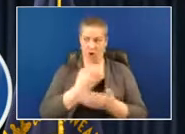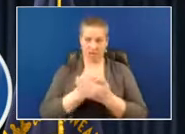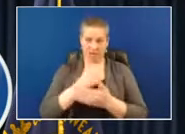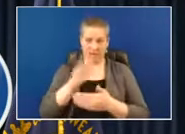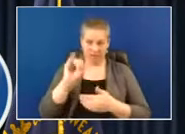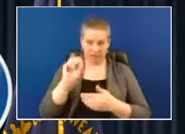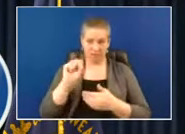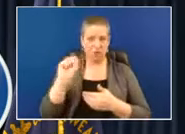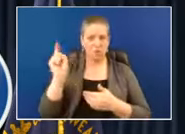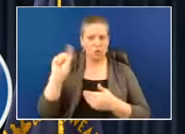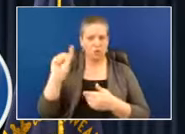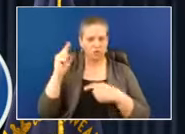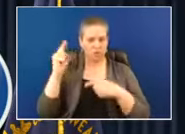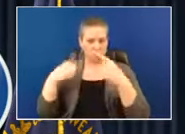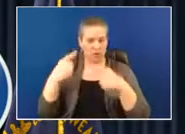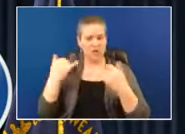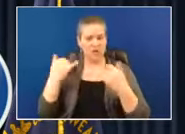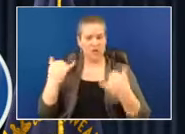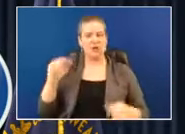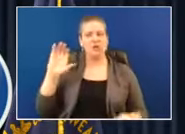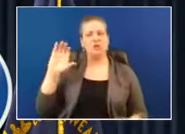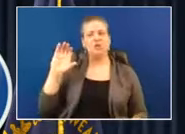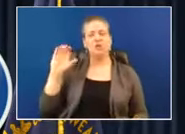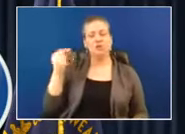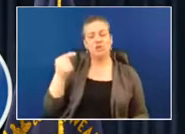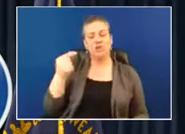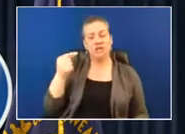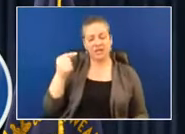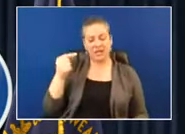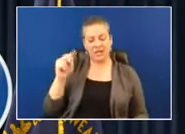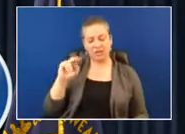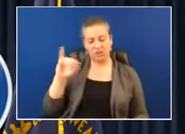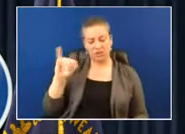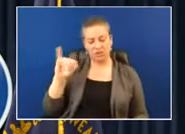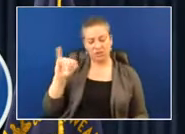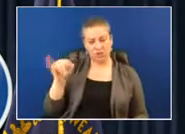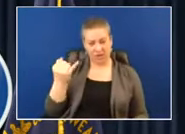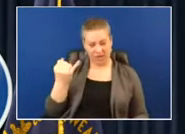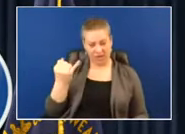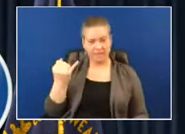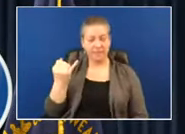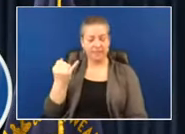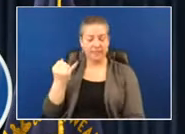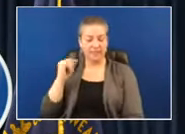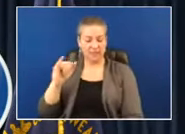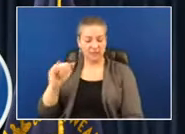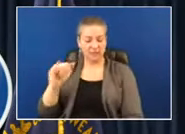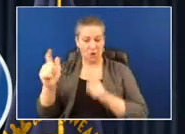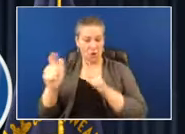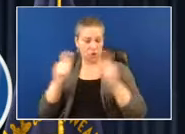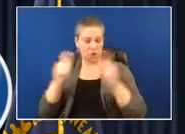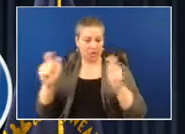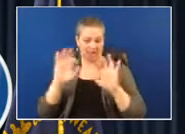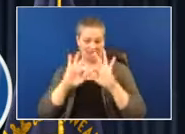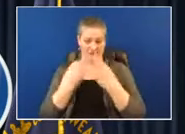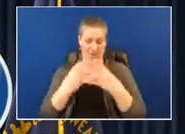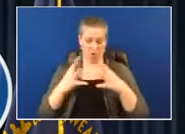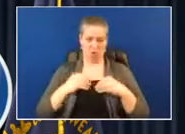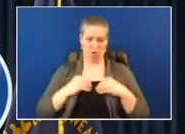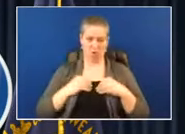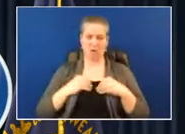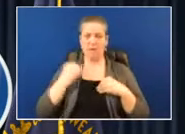Next, we have G&J Pepsi Cola Bottling Incorporated. G&J is the largest family-owned and operated Pepsi franchise